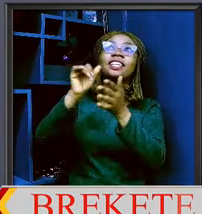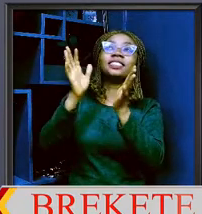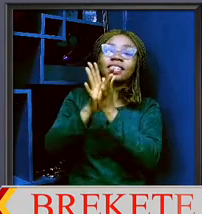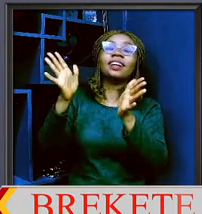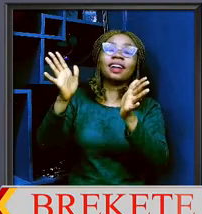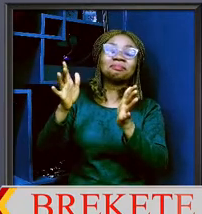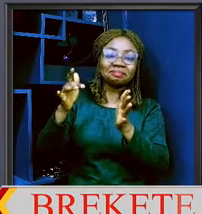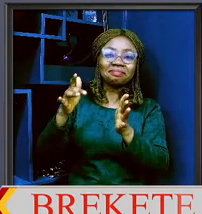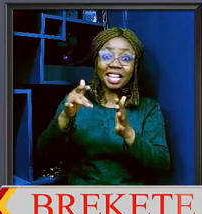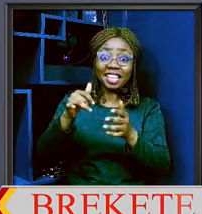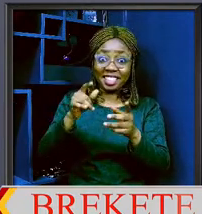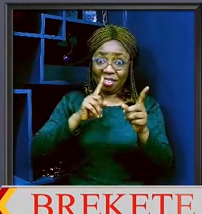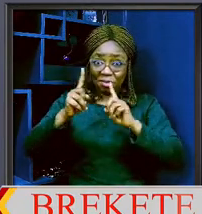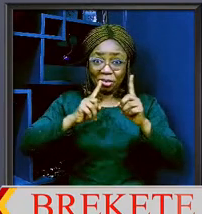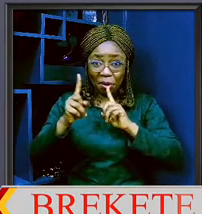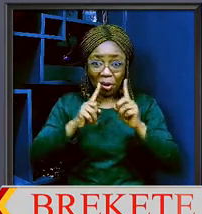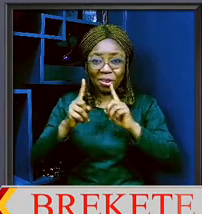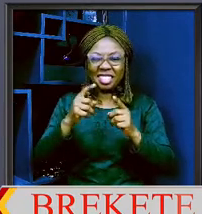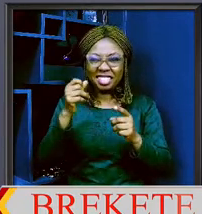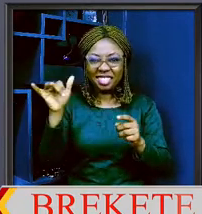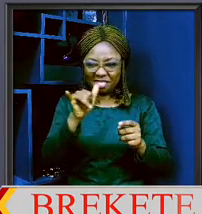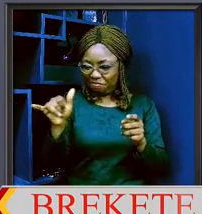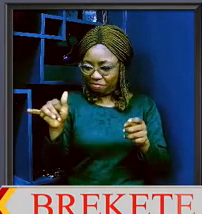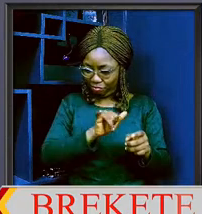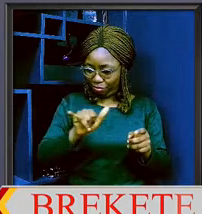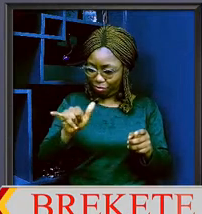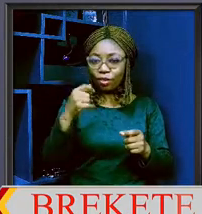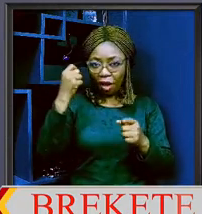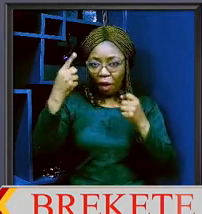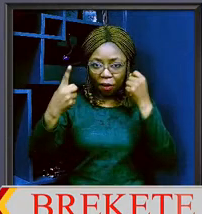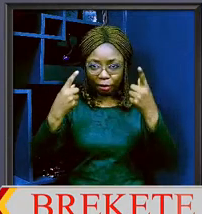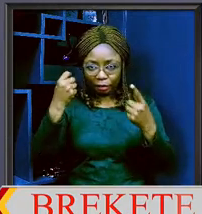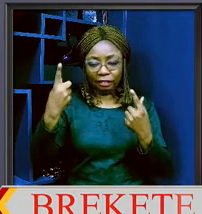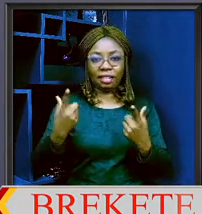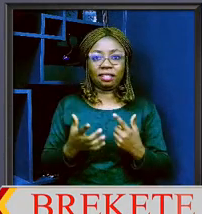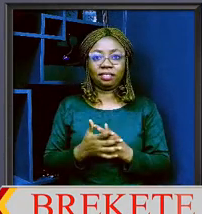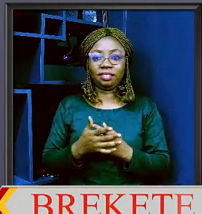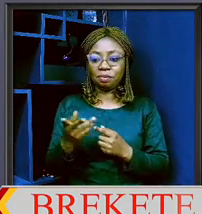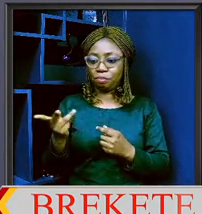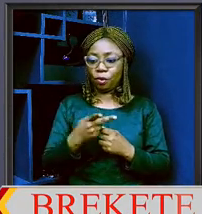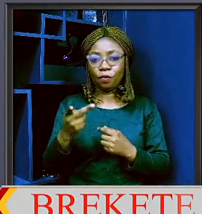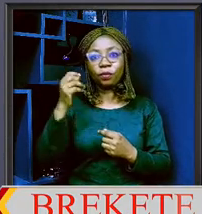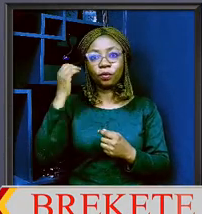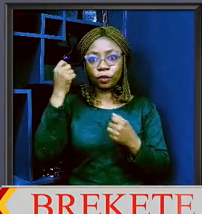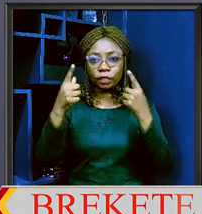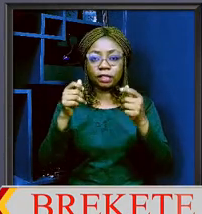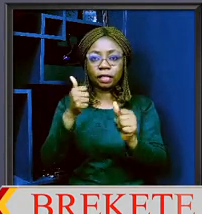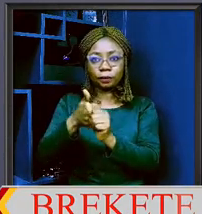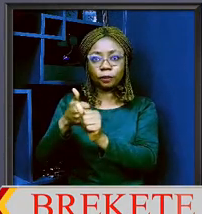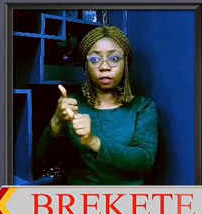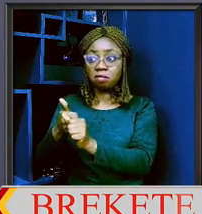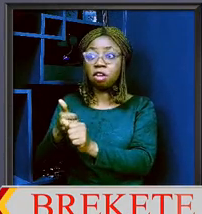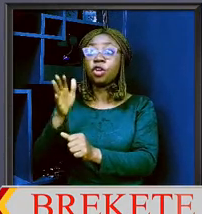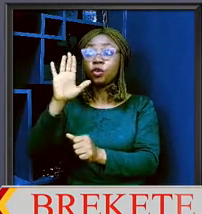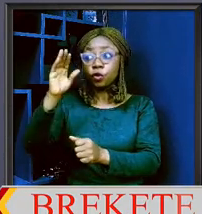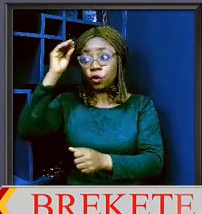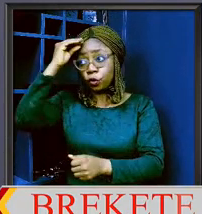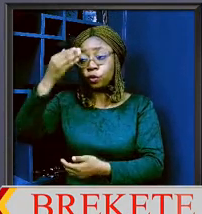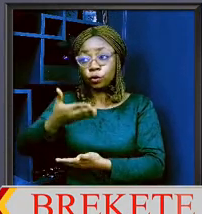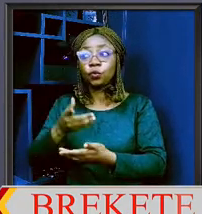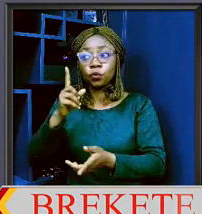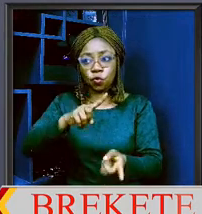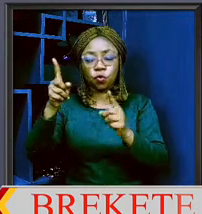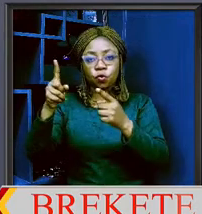me and they talk they go understand each other by the grace of God your P go go school